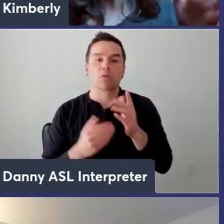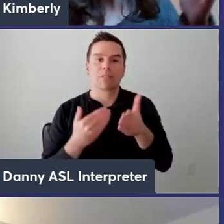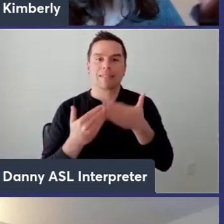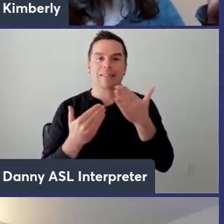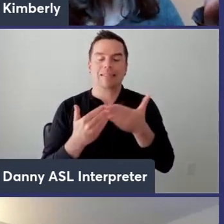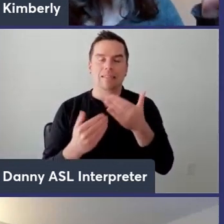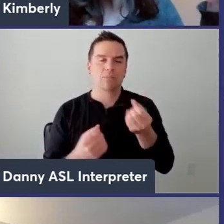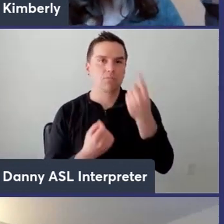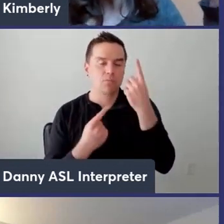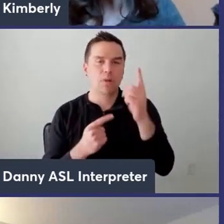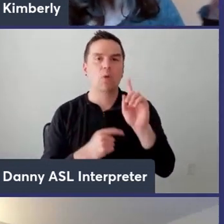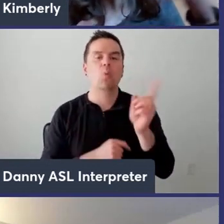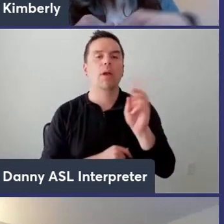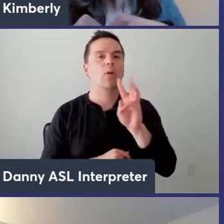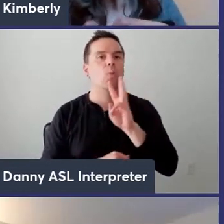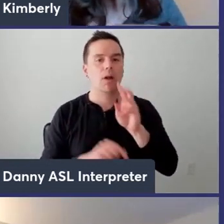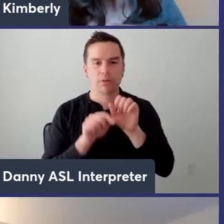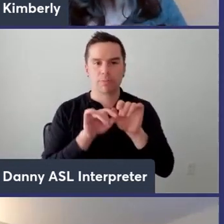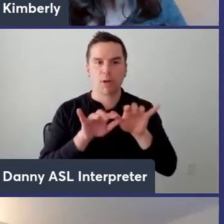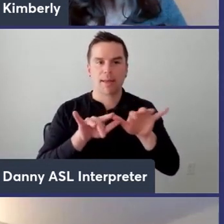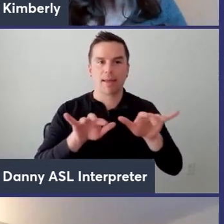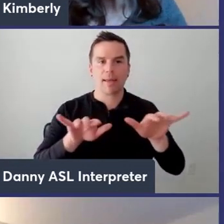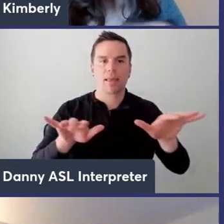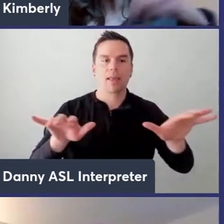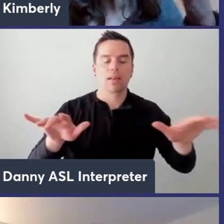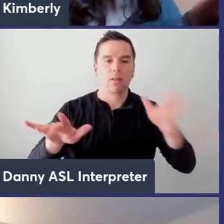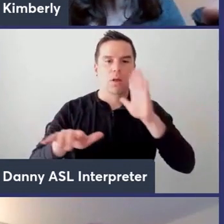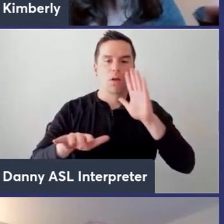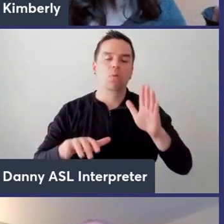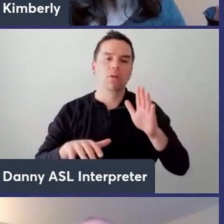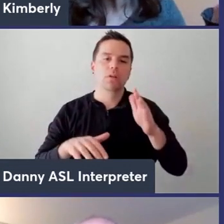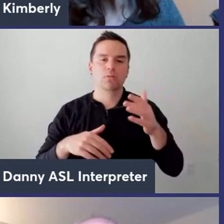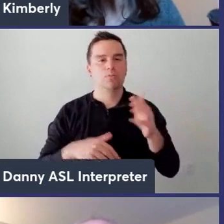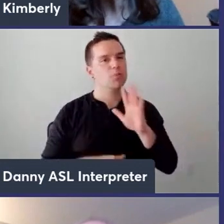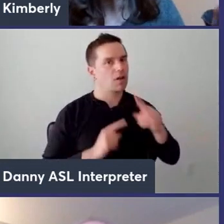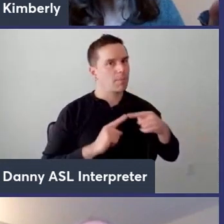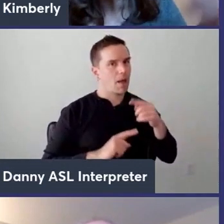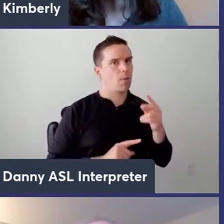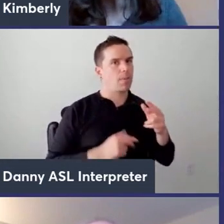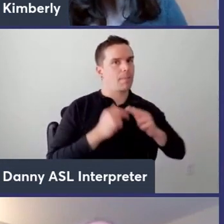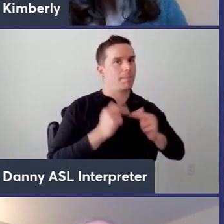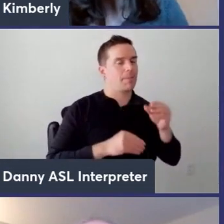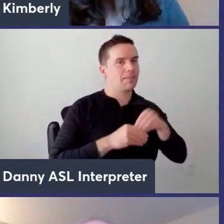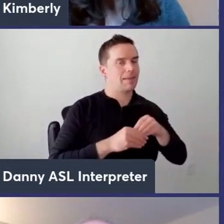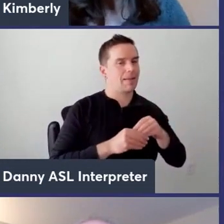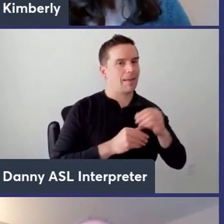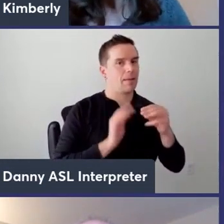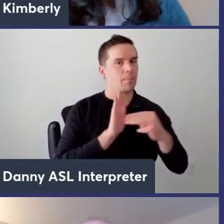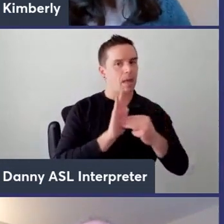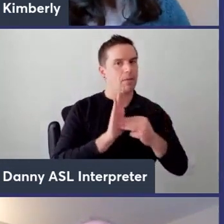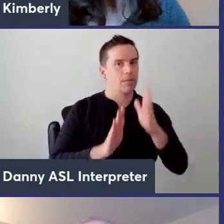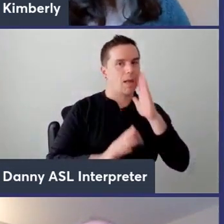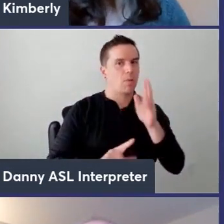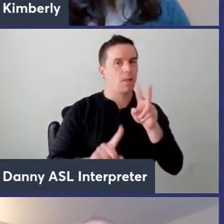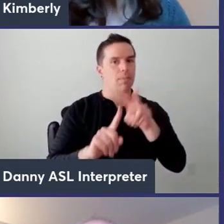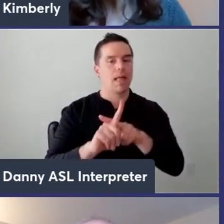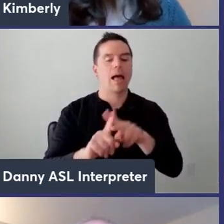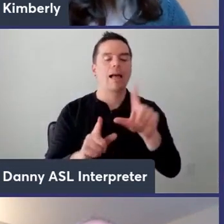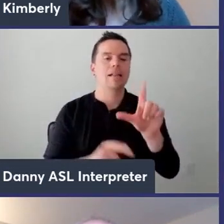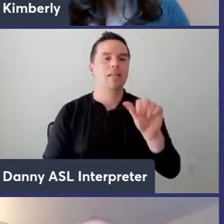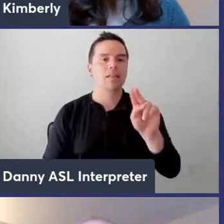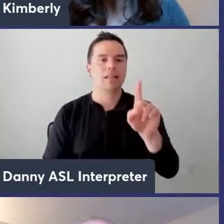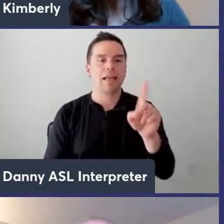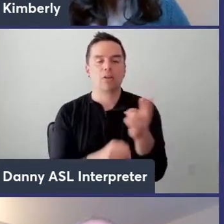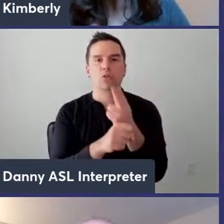has spread, I'm going to go ahead and apply. We talked about the built-in models. I'm going to go ahead and apply the land use